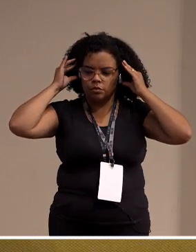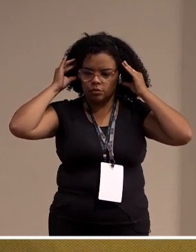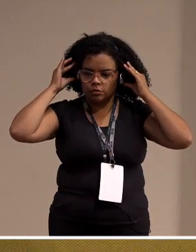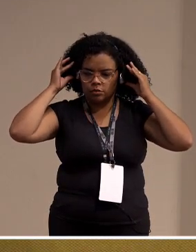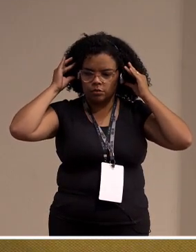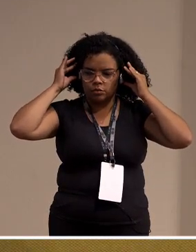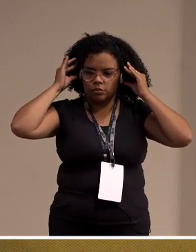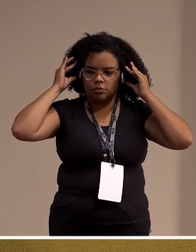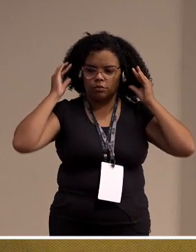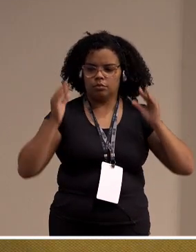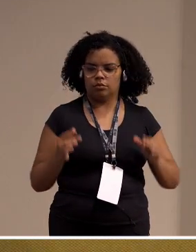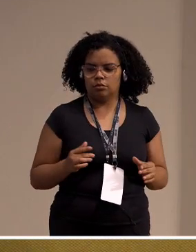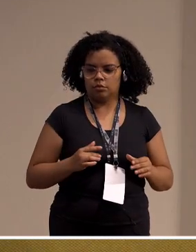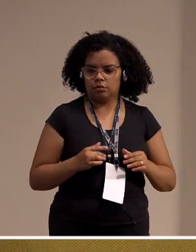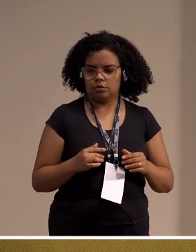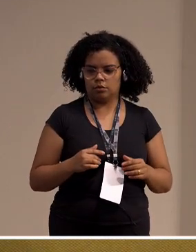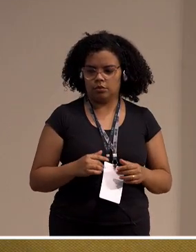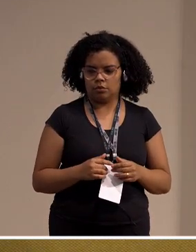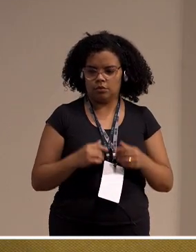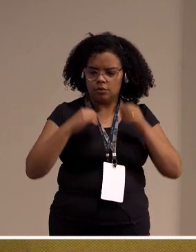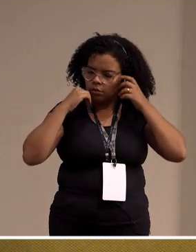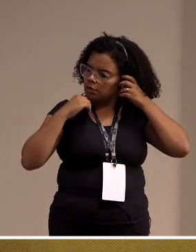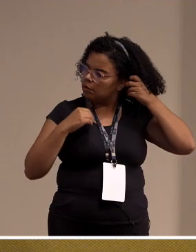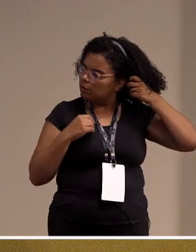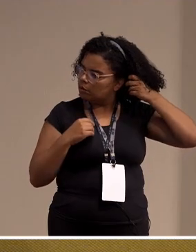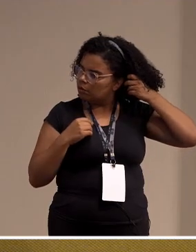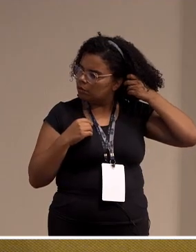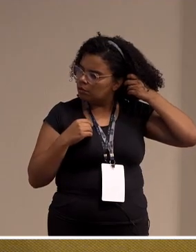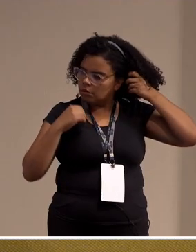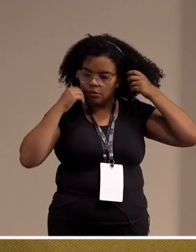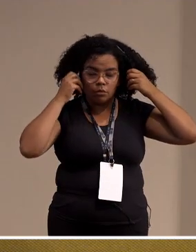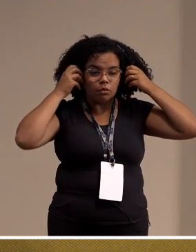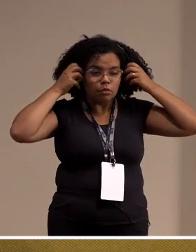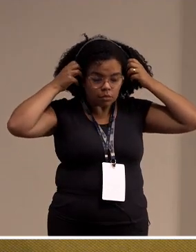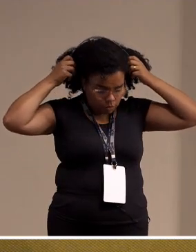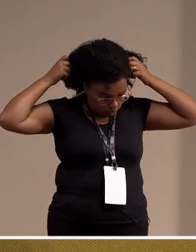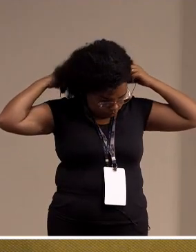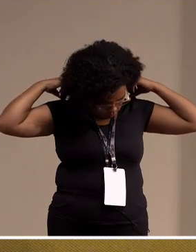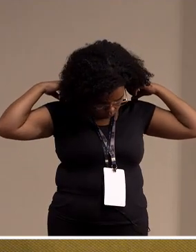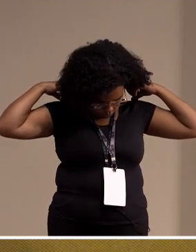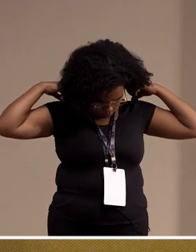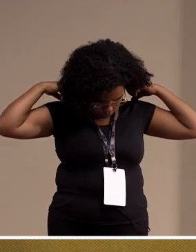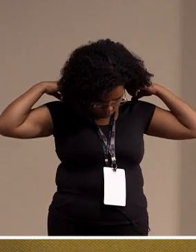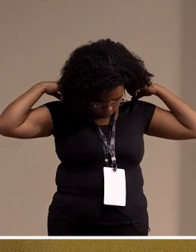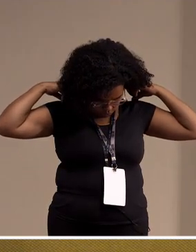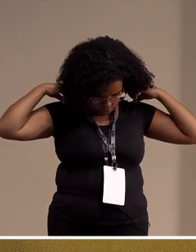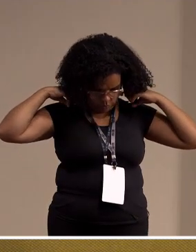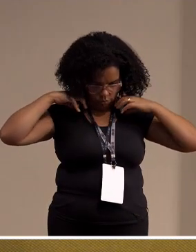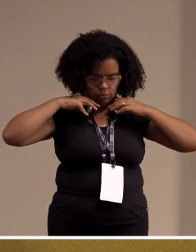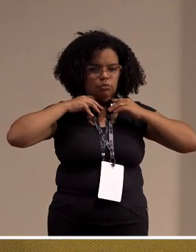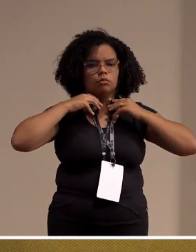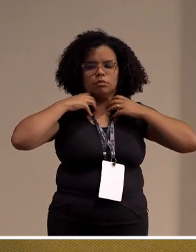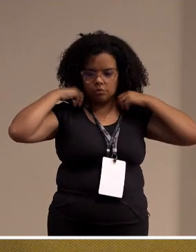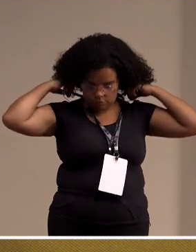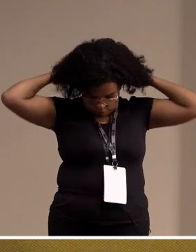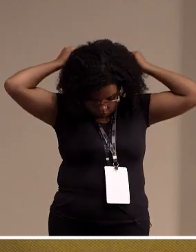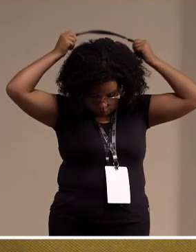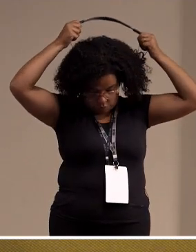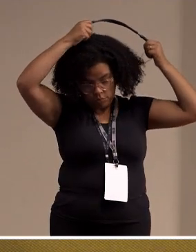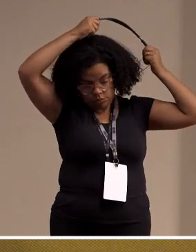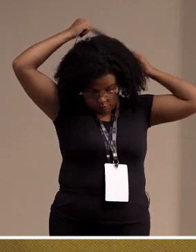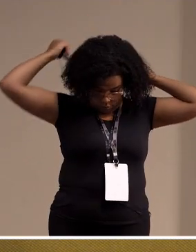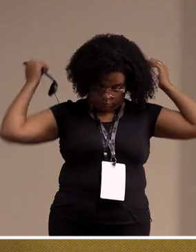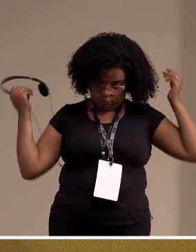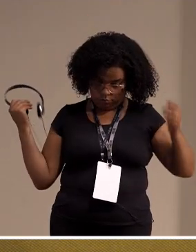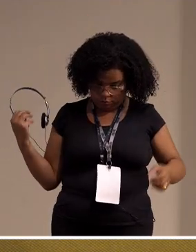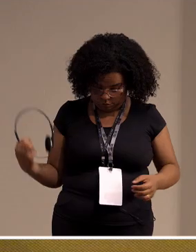envolve countering what I call, contar o que eu chamo de master narratives, which are narrativas mestres,